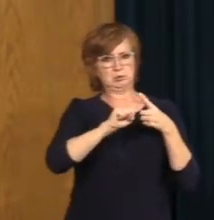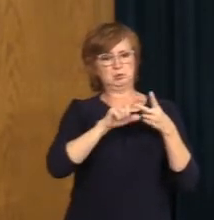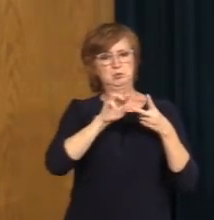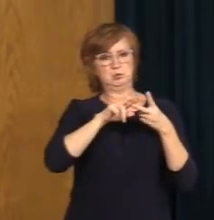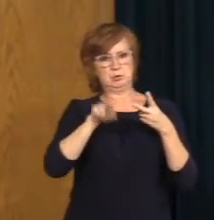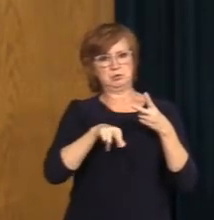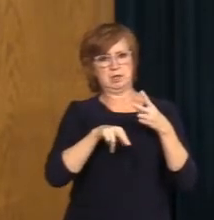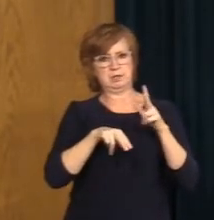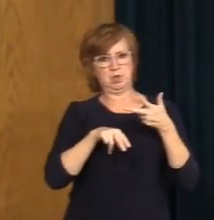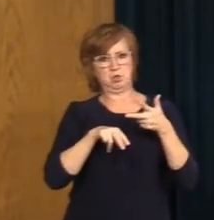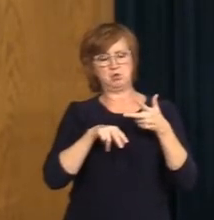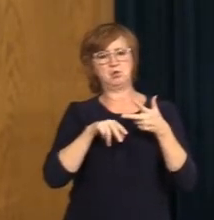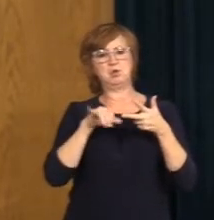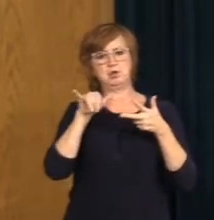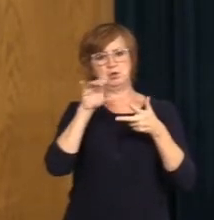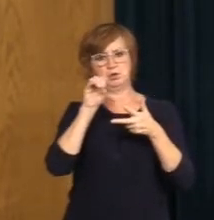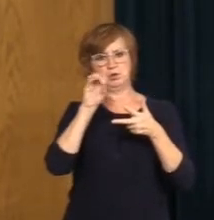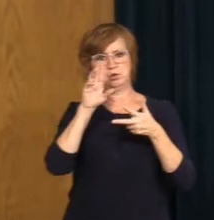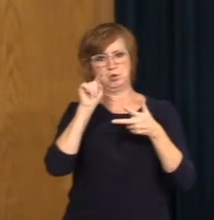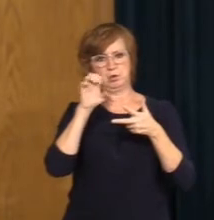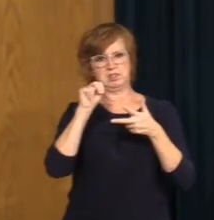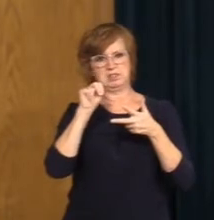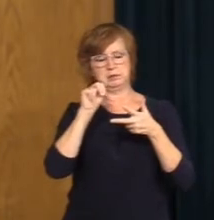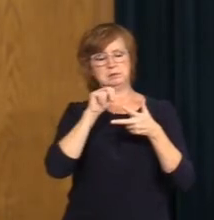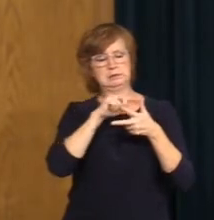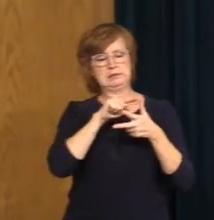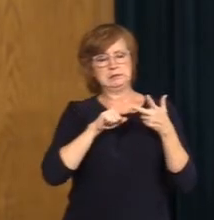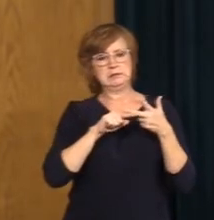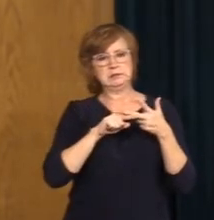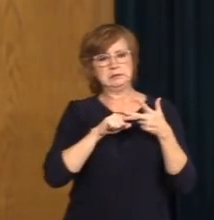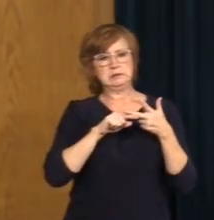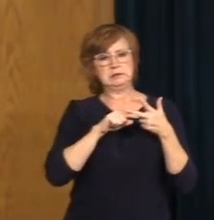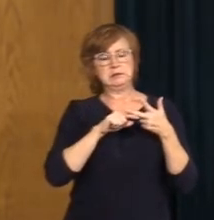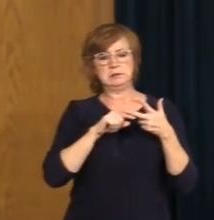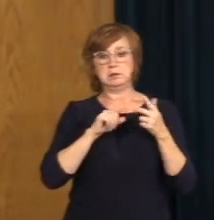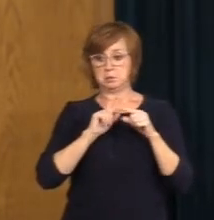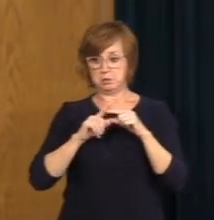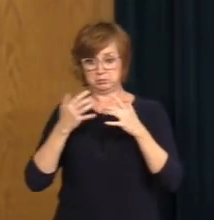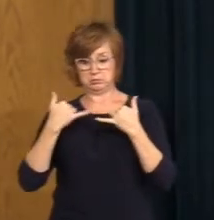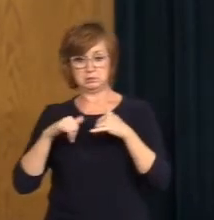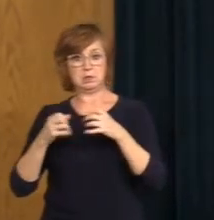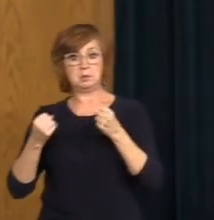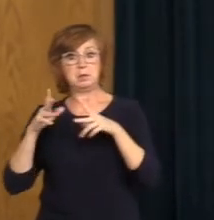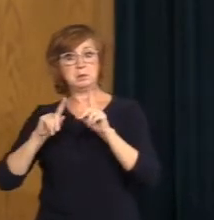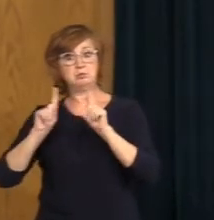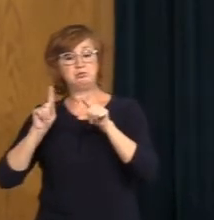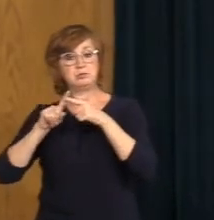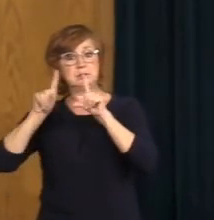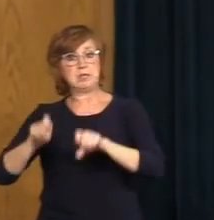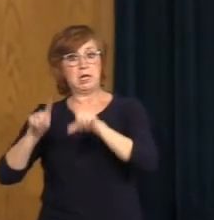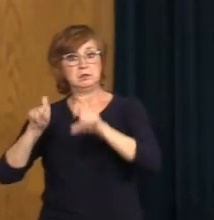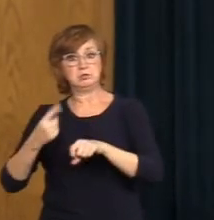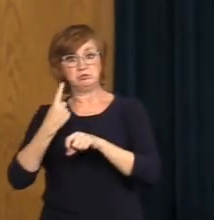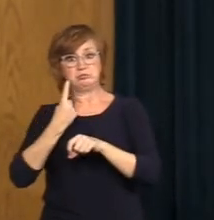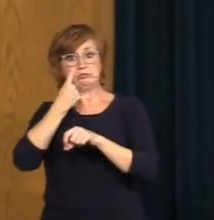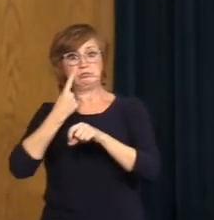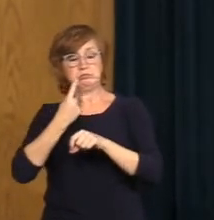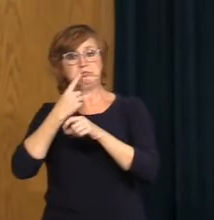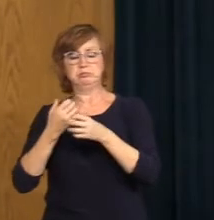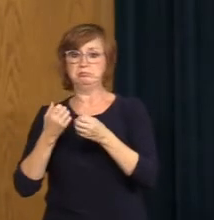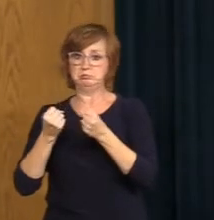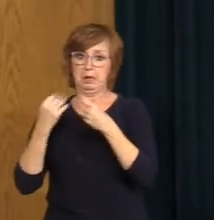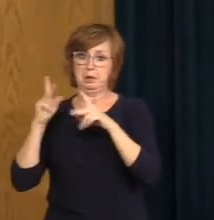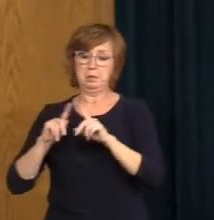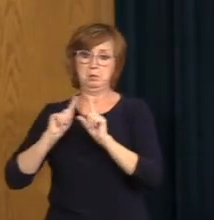area. If you look at our testing numbers, they are very good, and they continue to be high. And this is another reminder that if you have